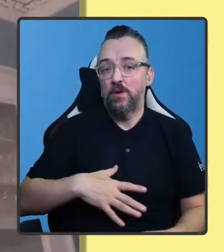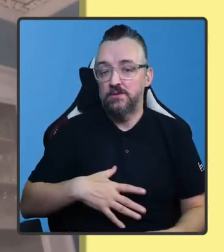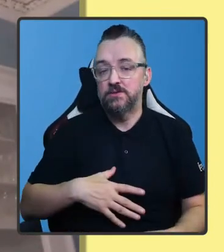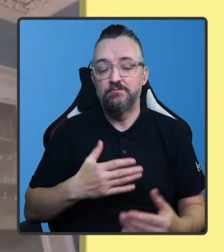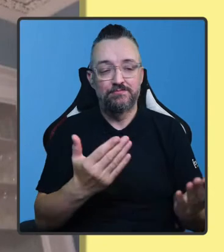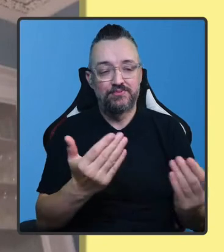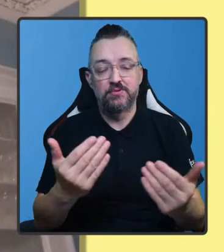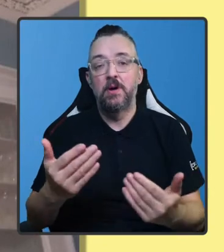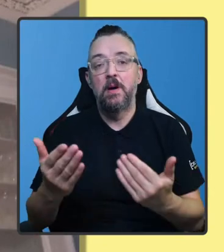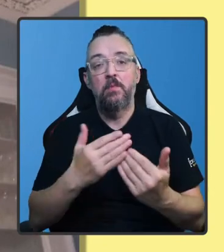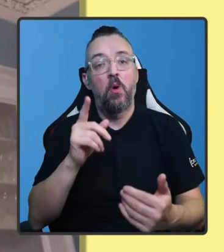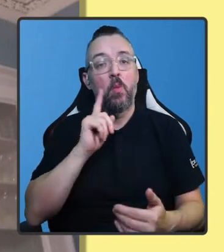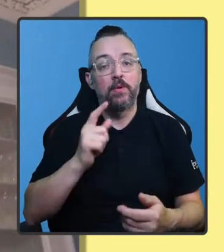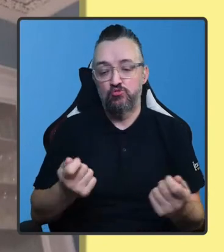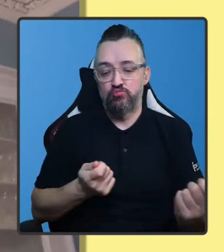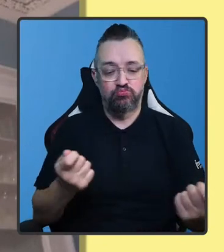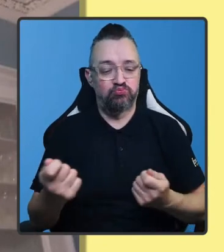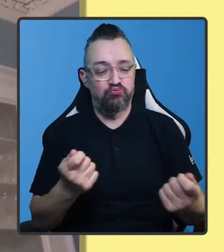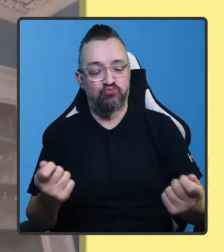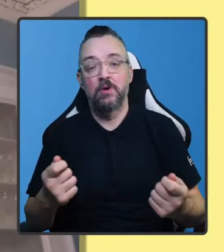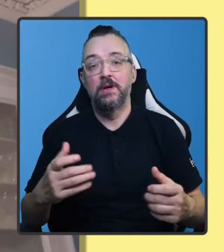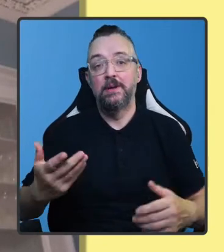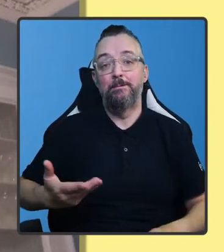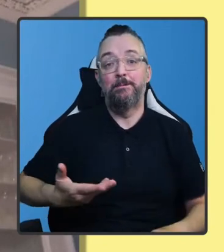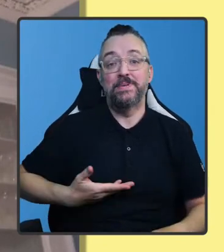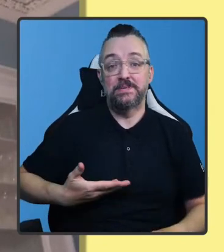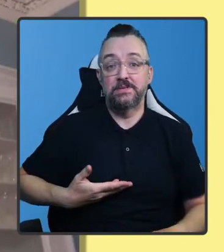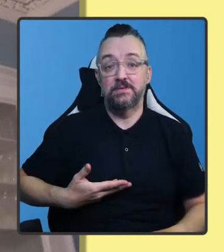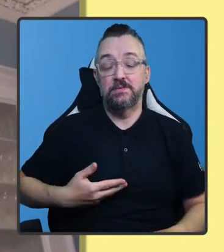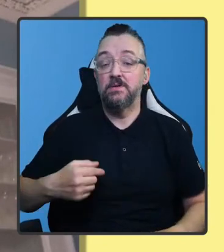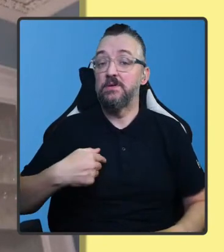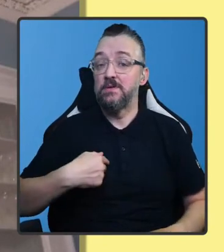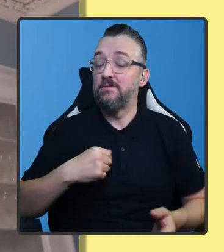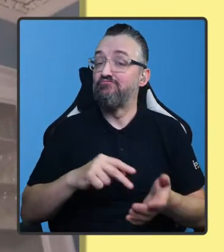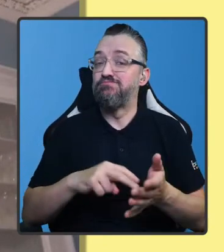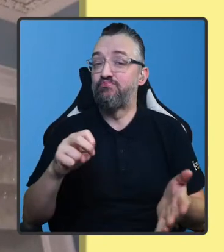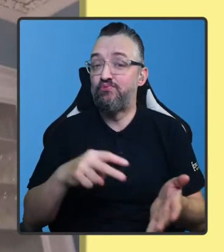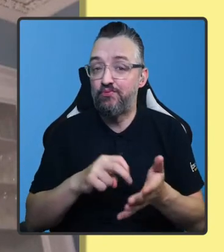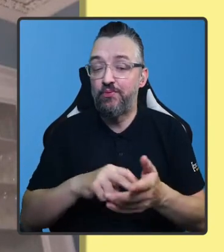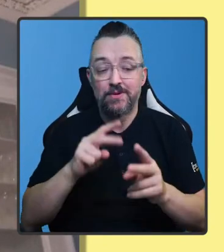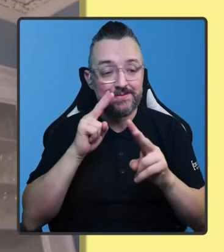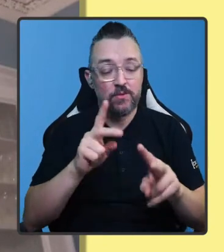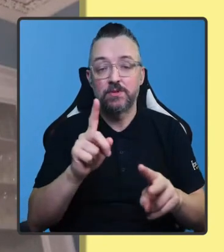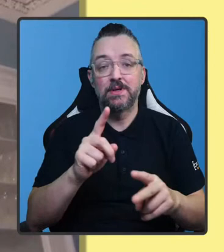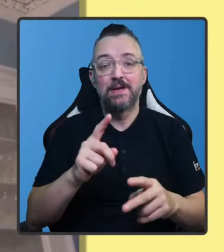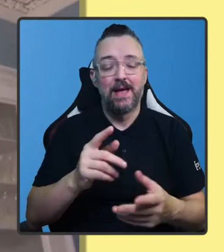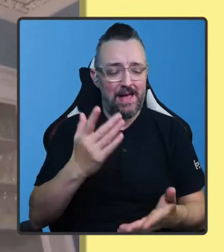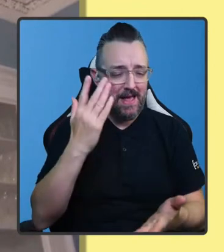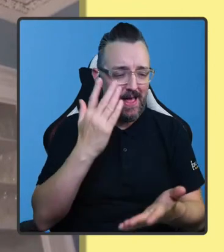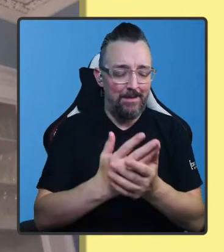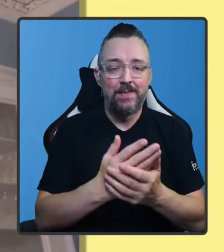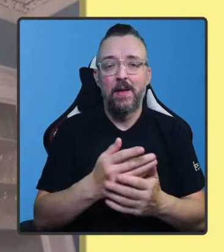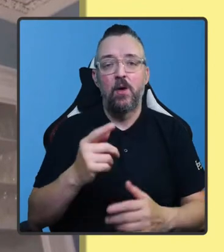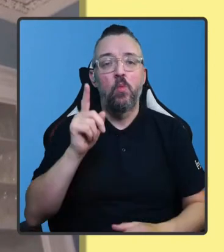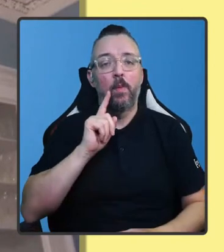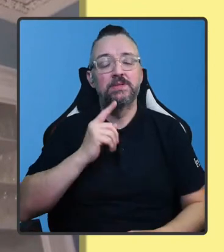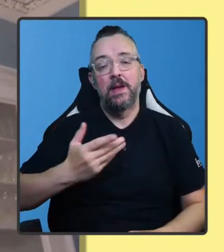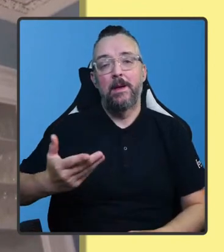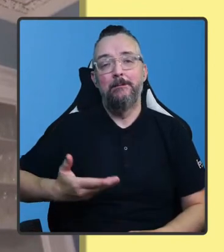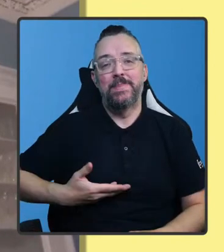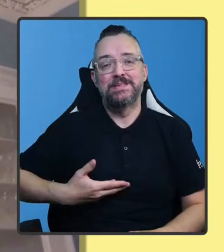running businesses. So I was personally delighted to see the proposal of a dedicated women's business centre in our